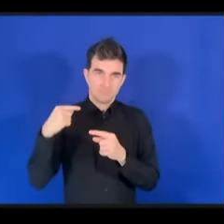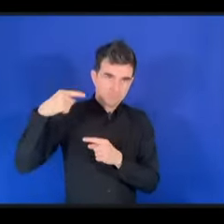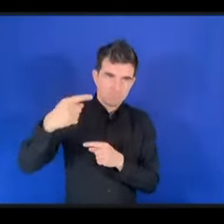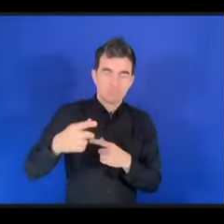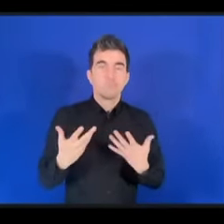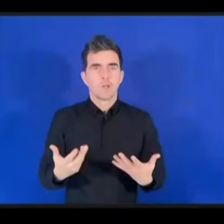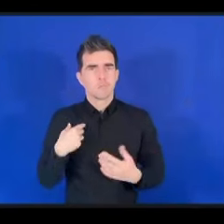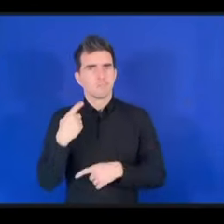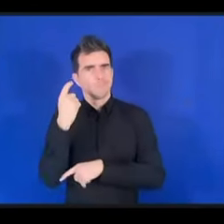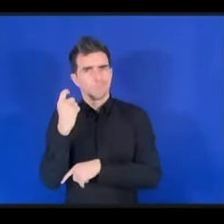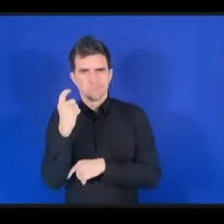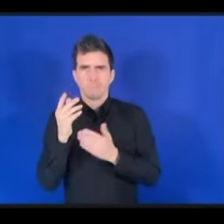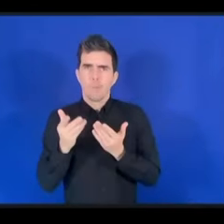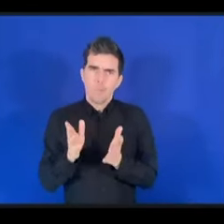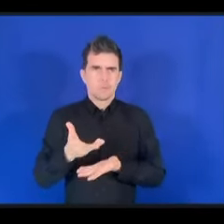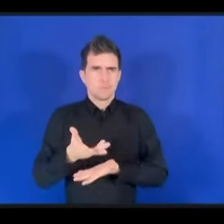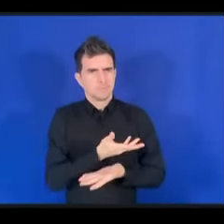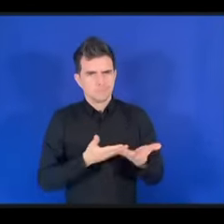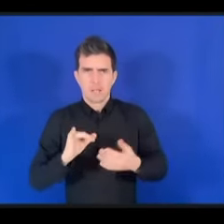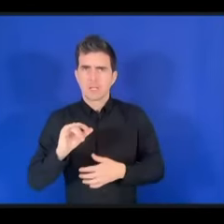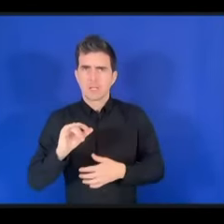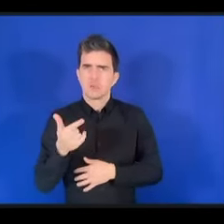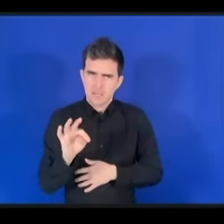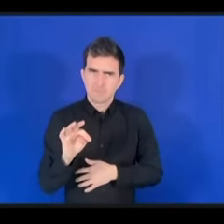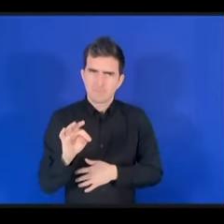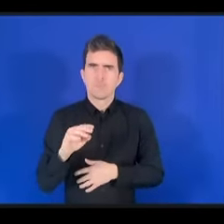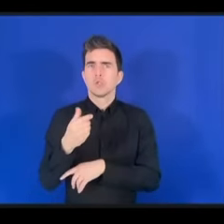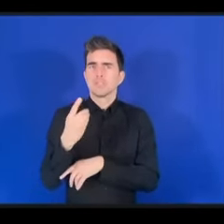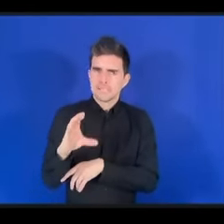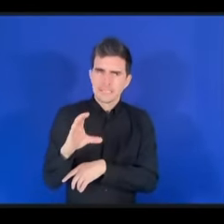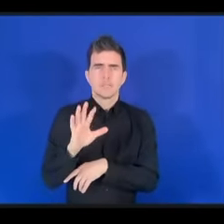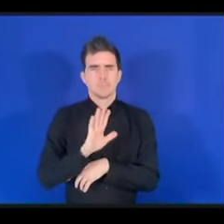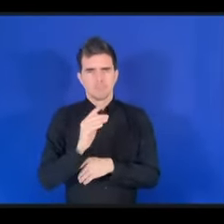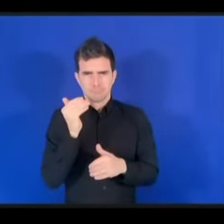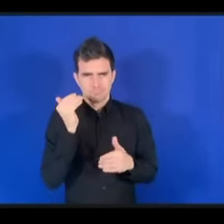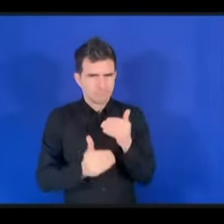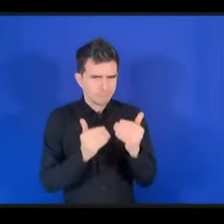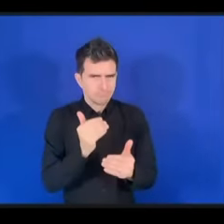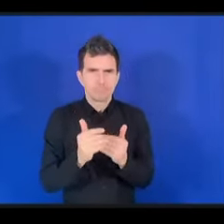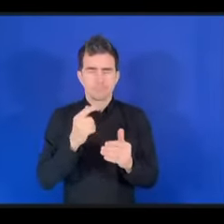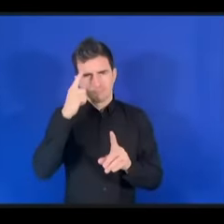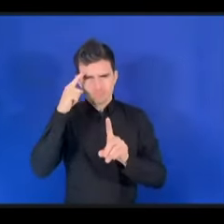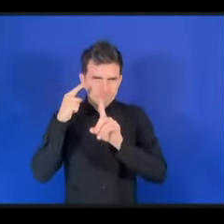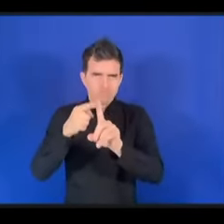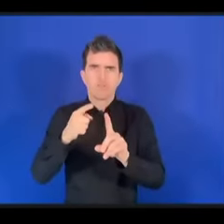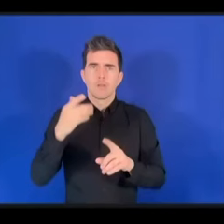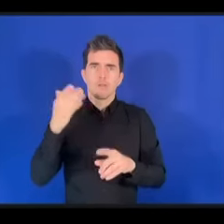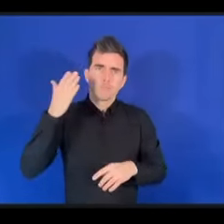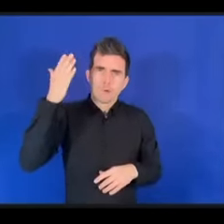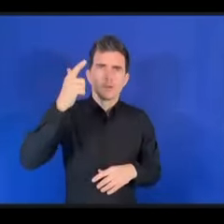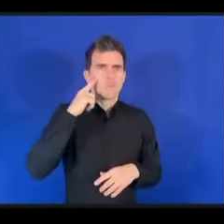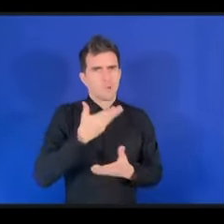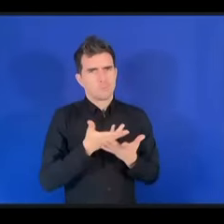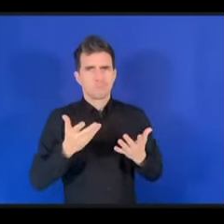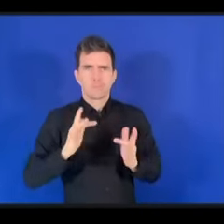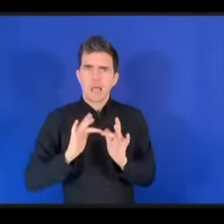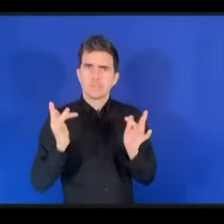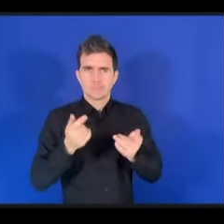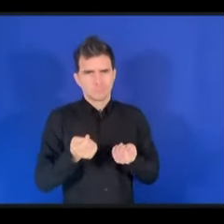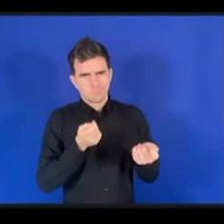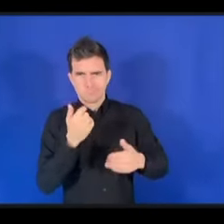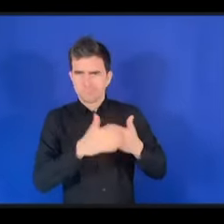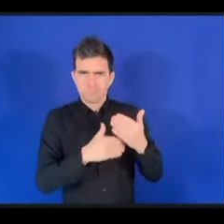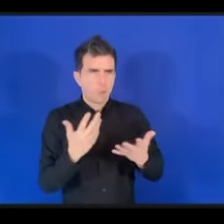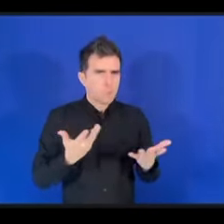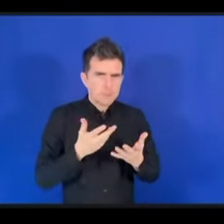worked for small states and what has not. There's a temptation for governments to laud the existing multilateral processes where, for all